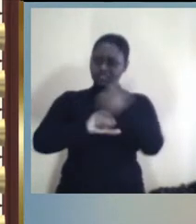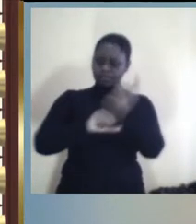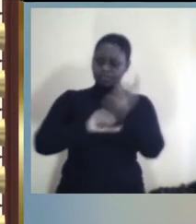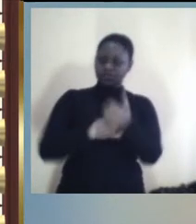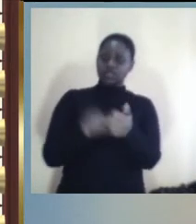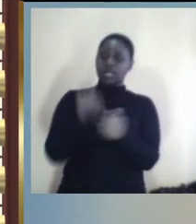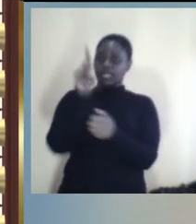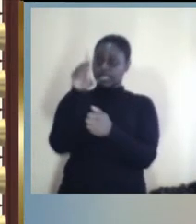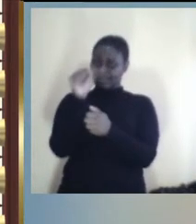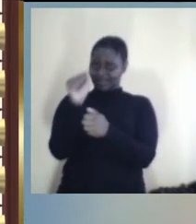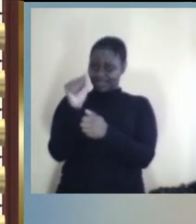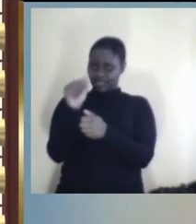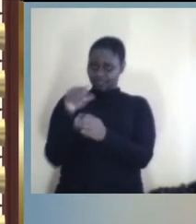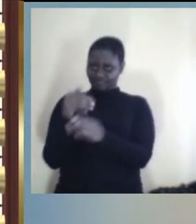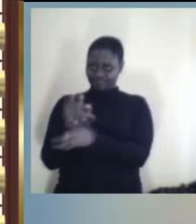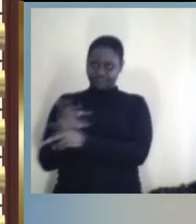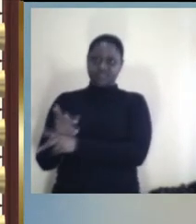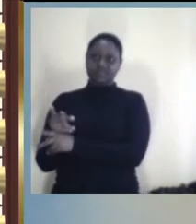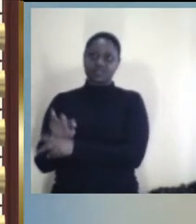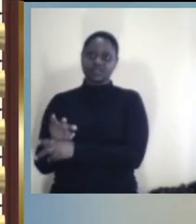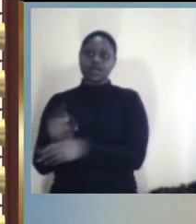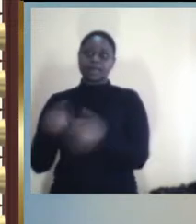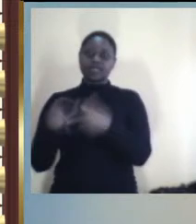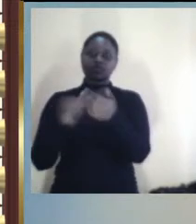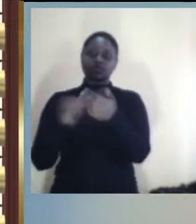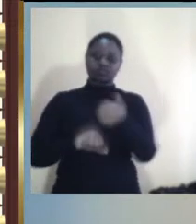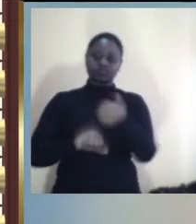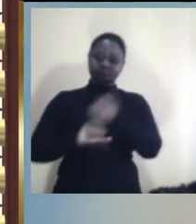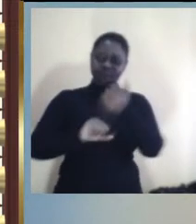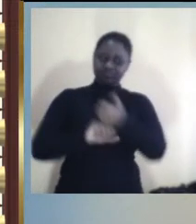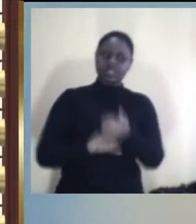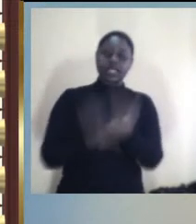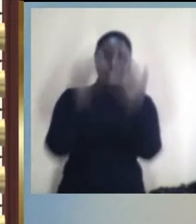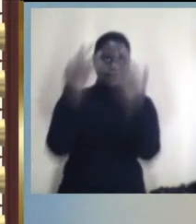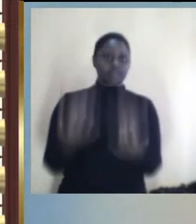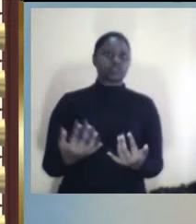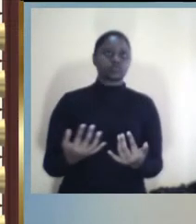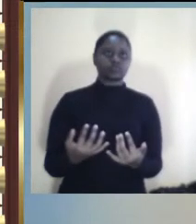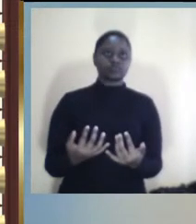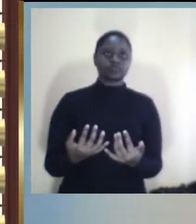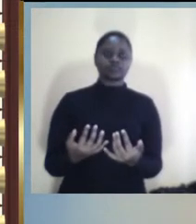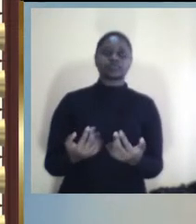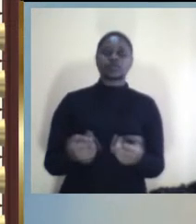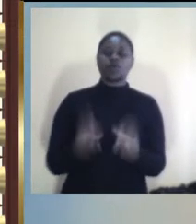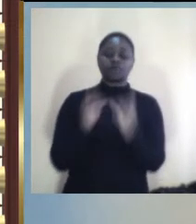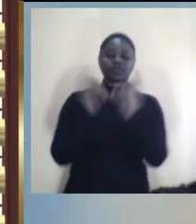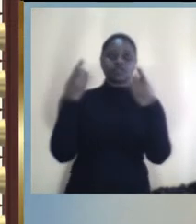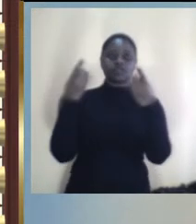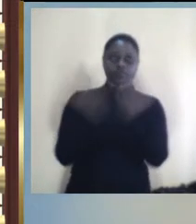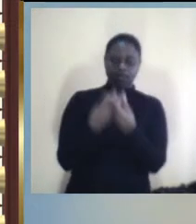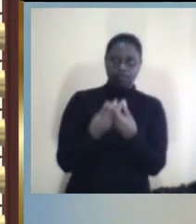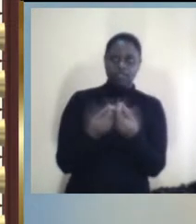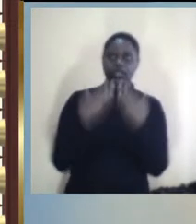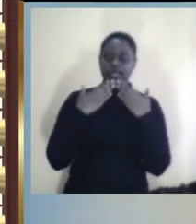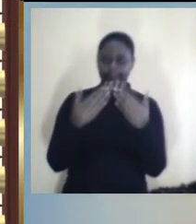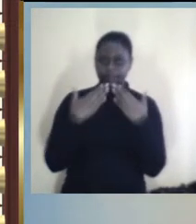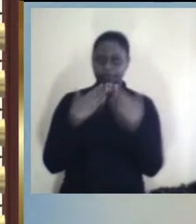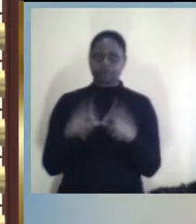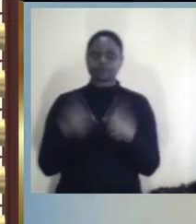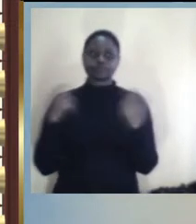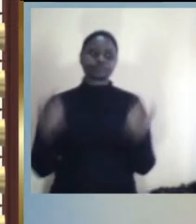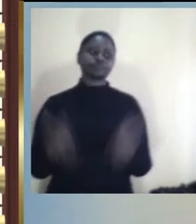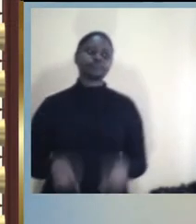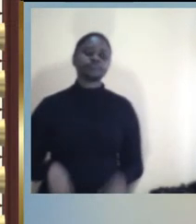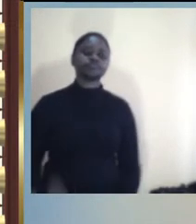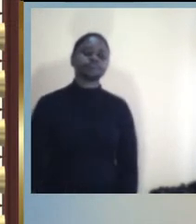right, minority parties supported the budget of the department. I thank you. Thank